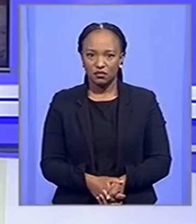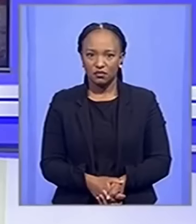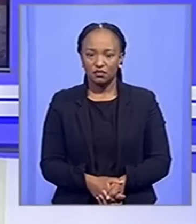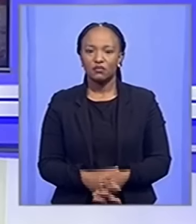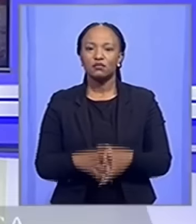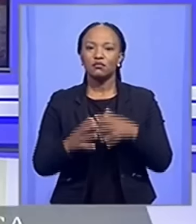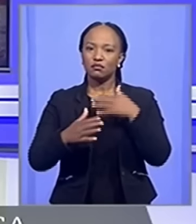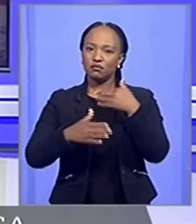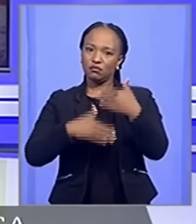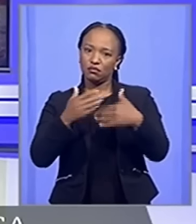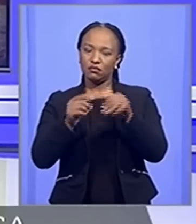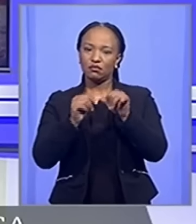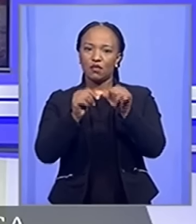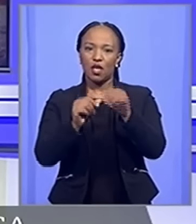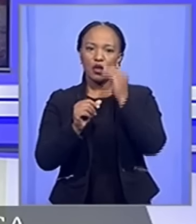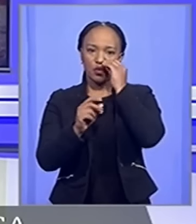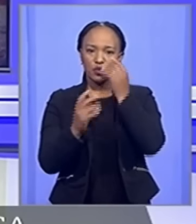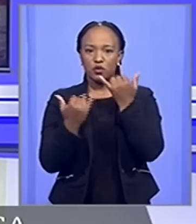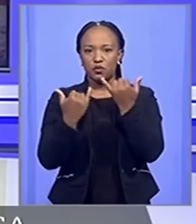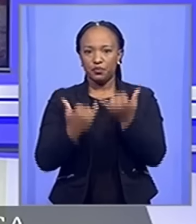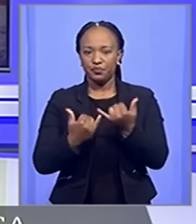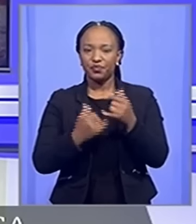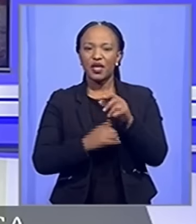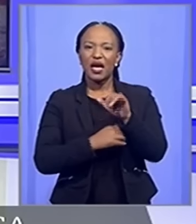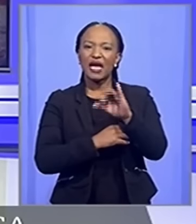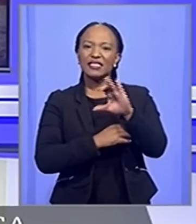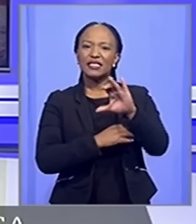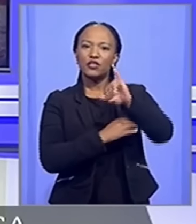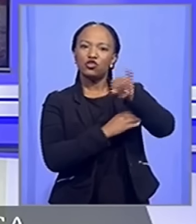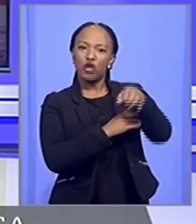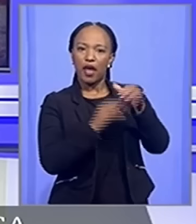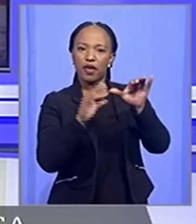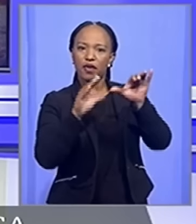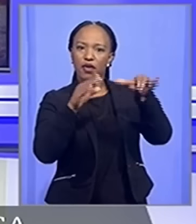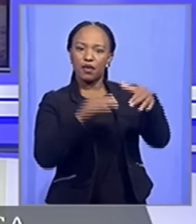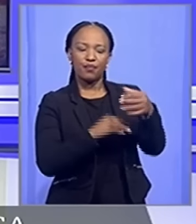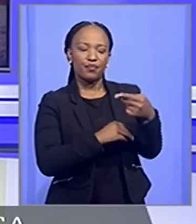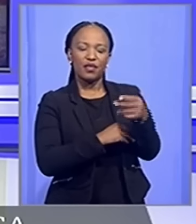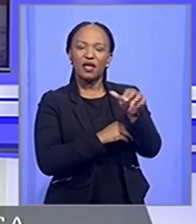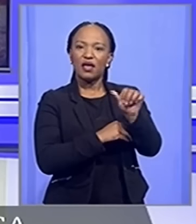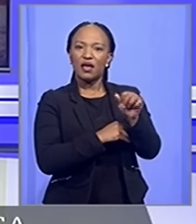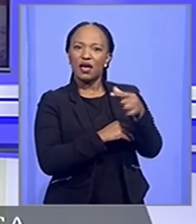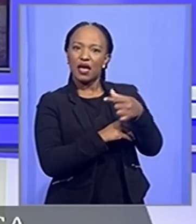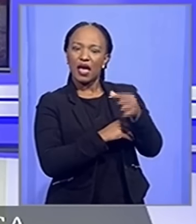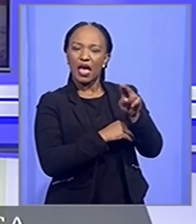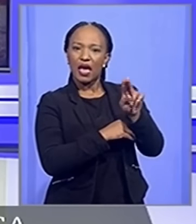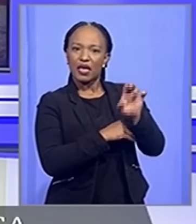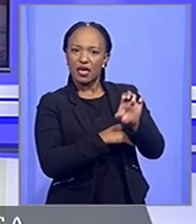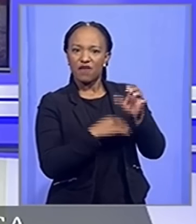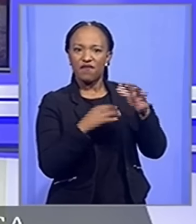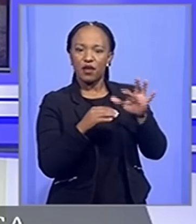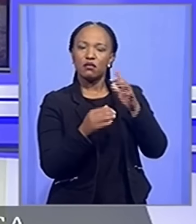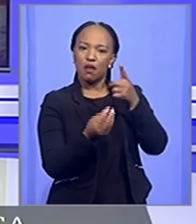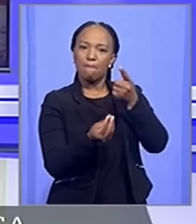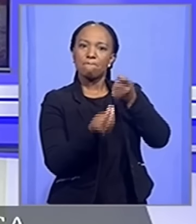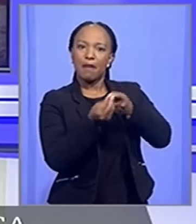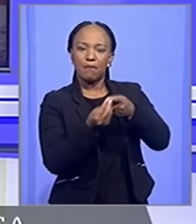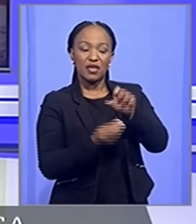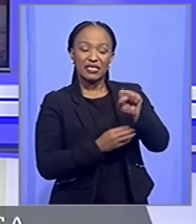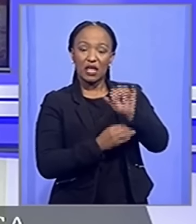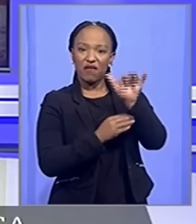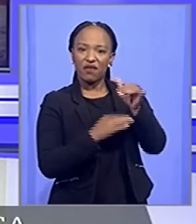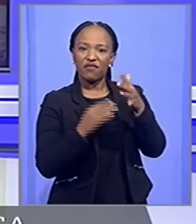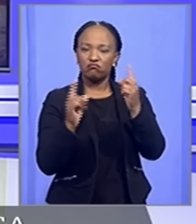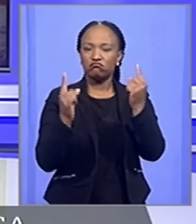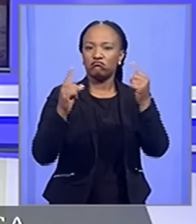Re tswela pele ka dikgang tsa rona. Kgotlatshekelo ya boditšhaba The Hague ya tlholetse mo letlhakoreng la kopo ya Aforika Borwa go emisa ditlhaselo